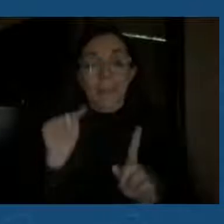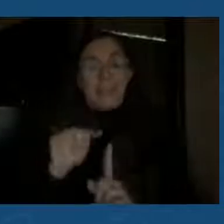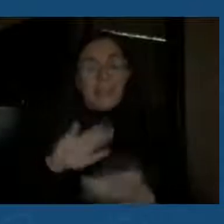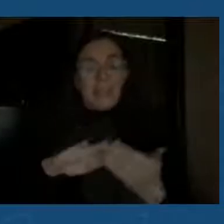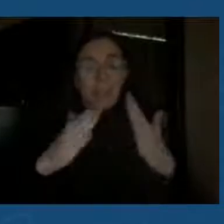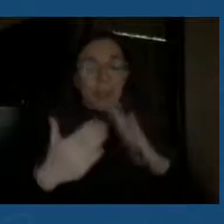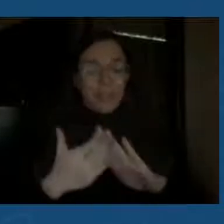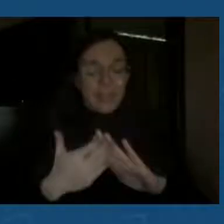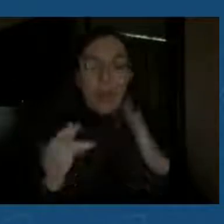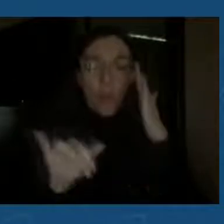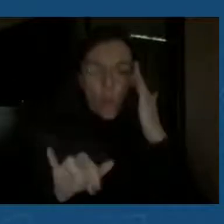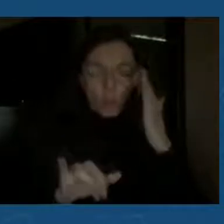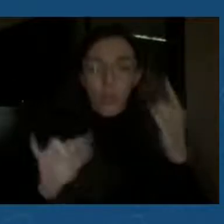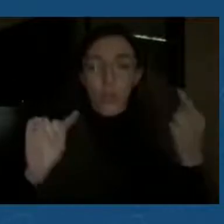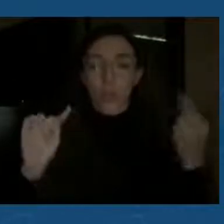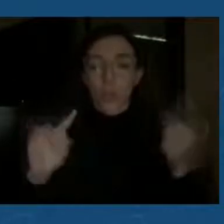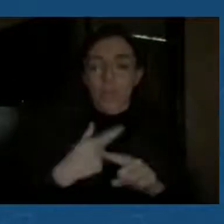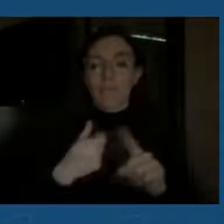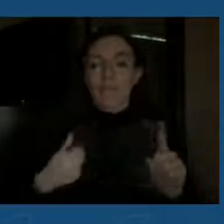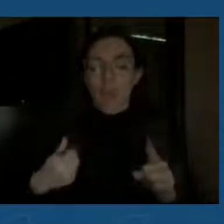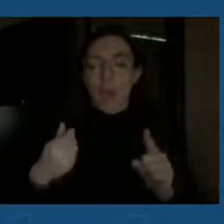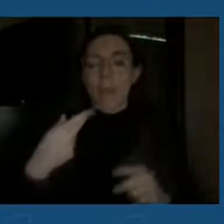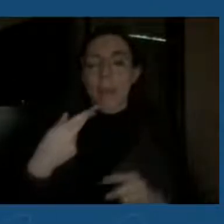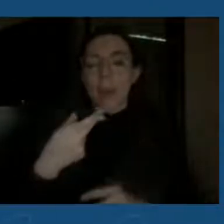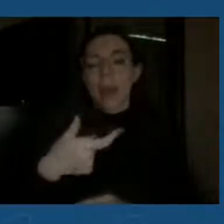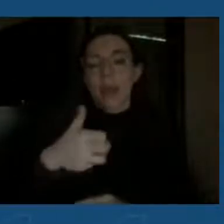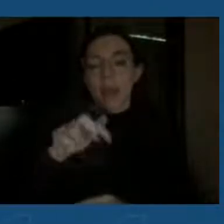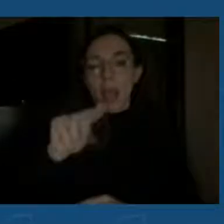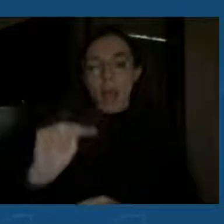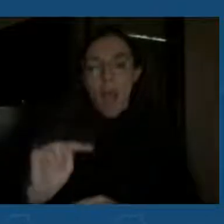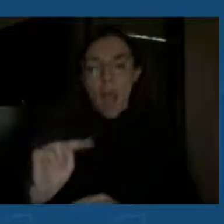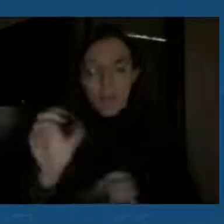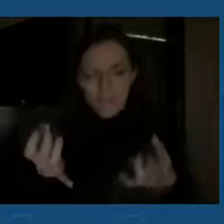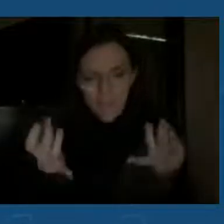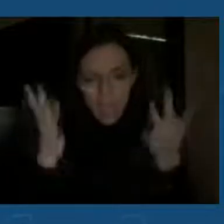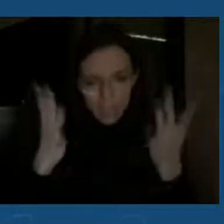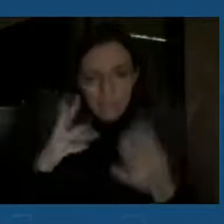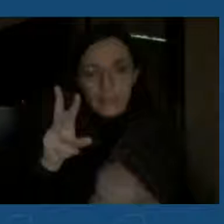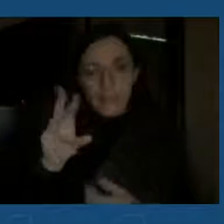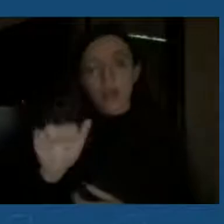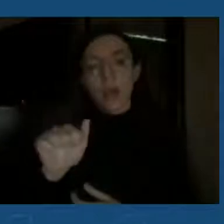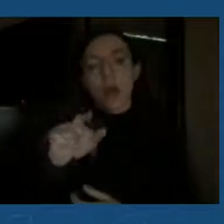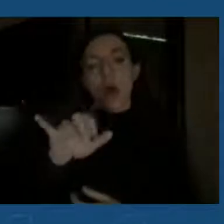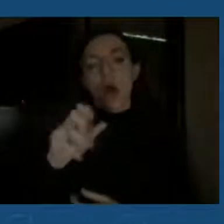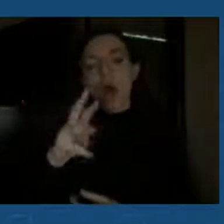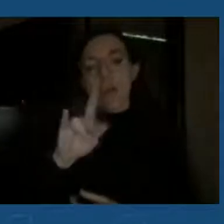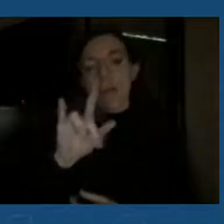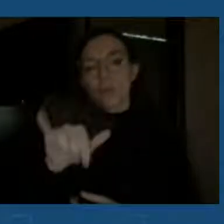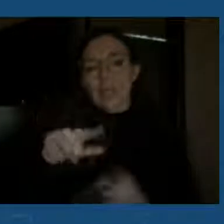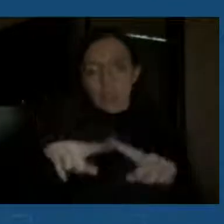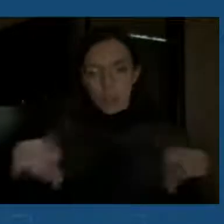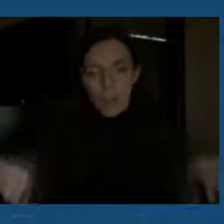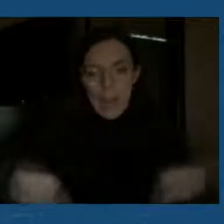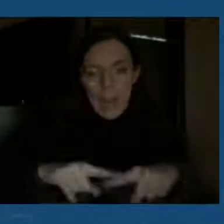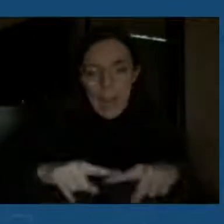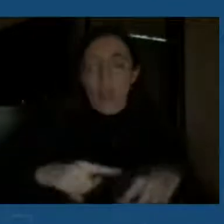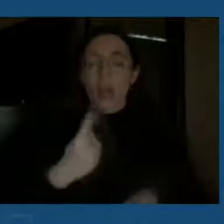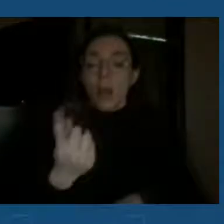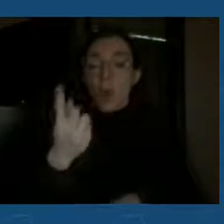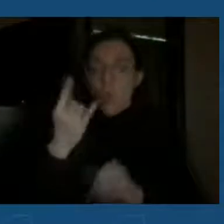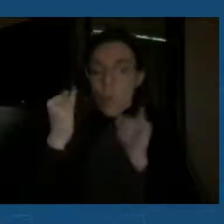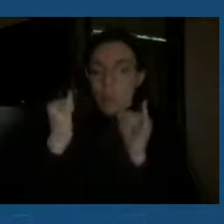gun violence. Armory Square, I've gone so many times just this weekend. One individual killed, a young